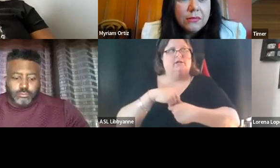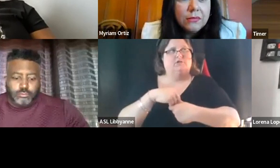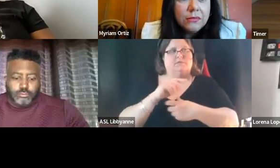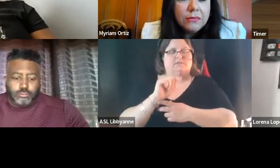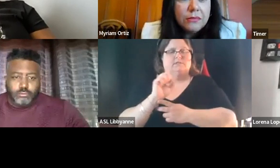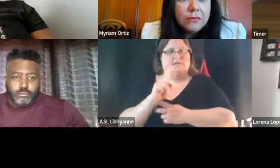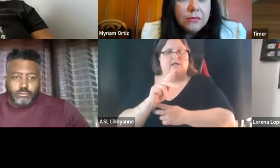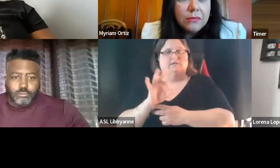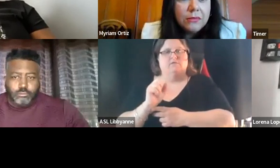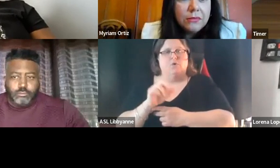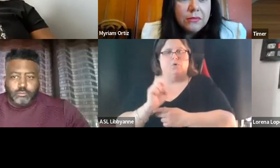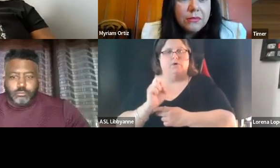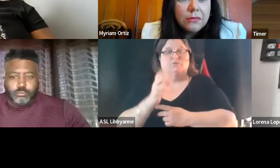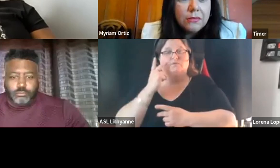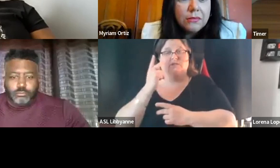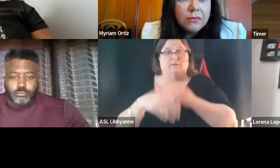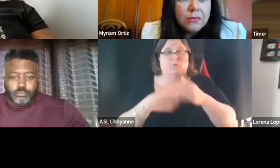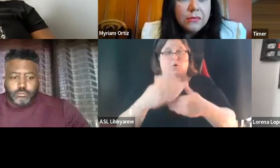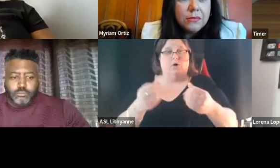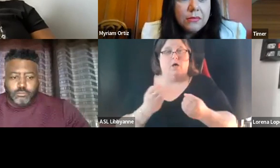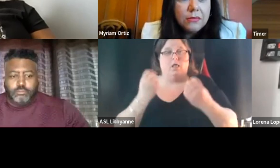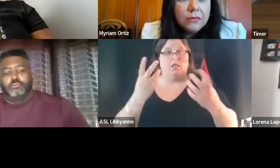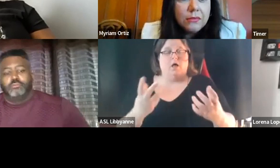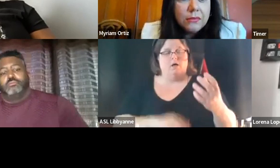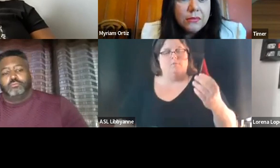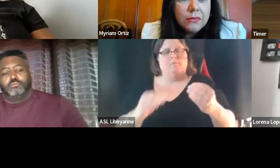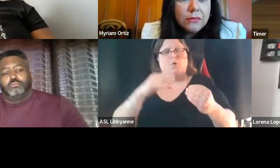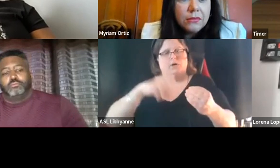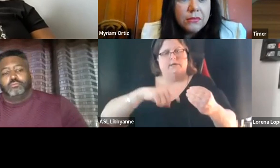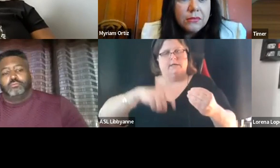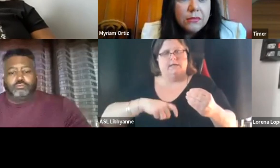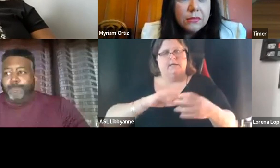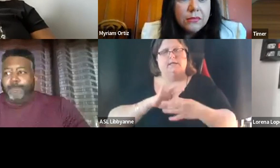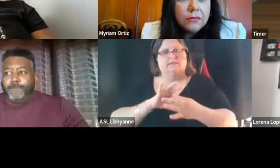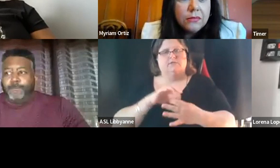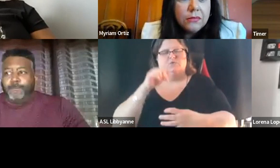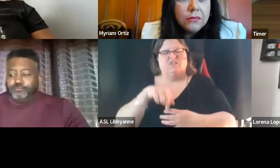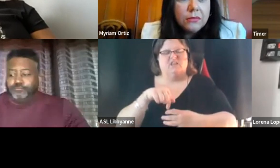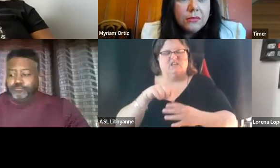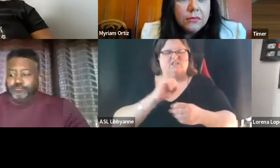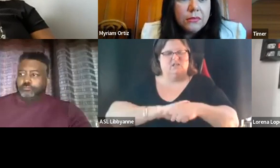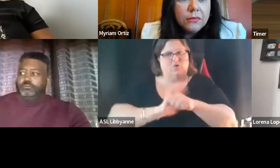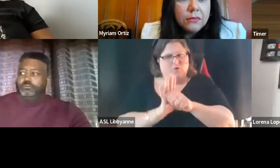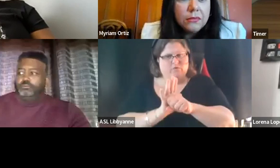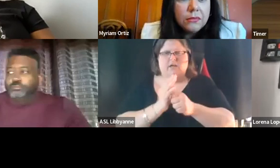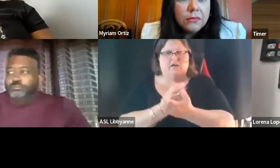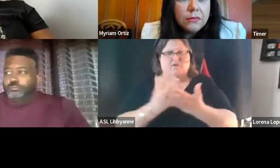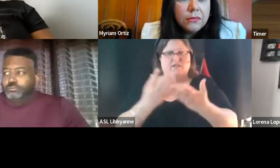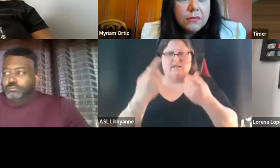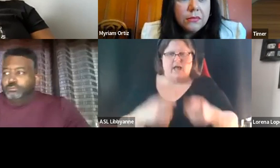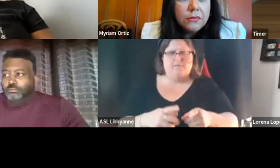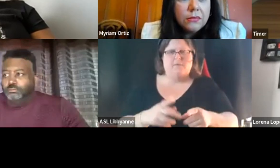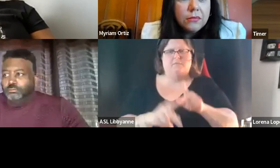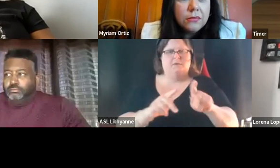of progress over the years. A lot more is needed, especially in the context of the pandemic and the disengagement that that